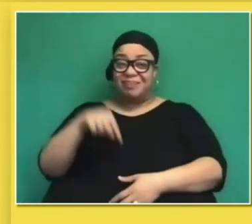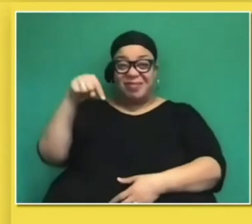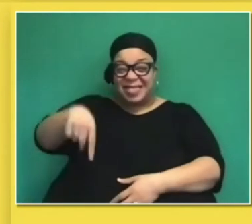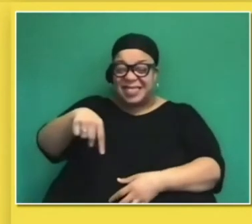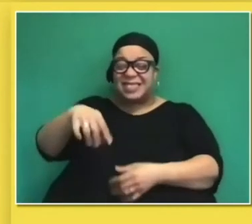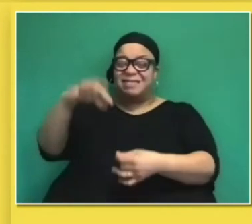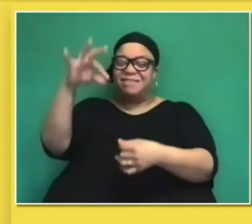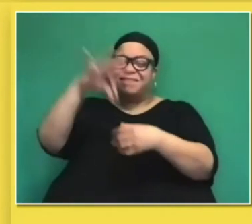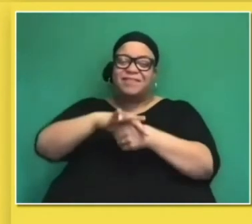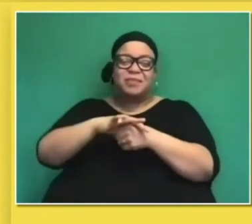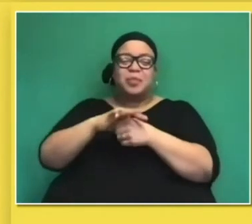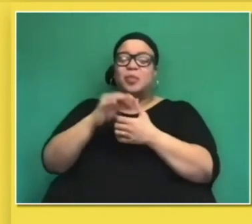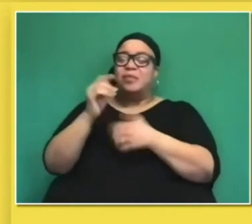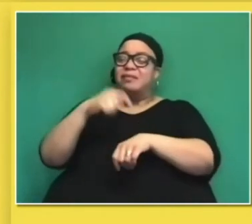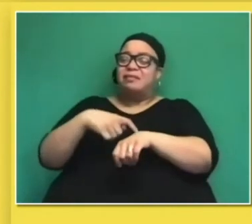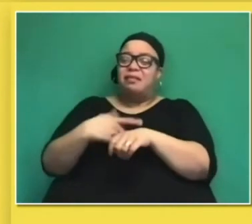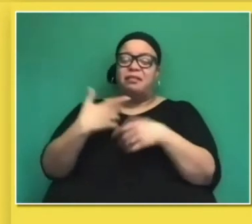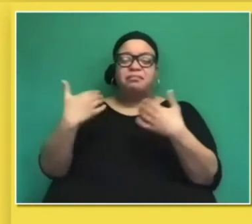contacted